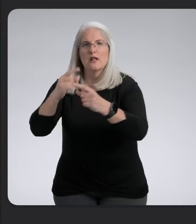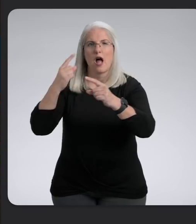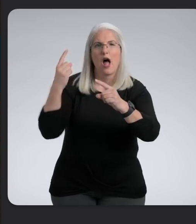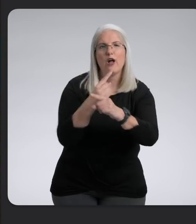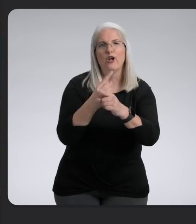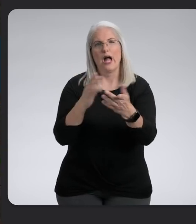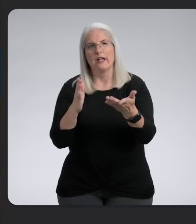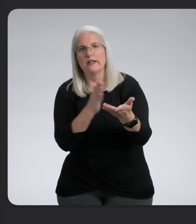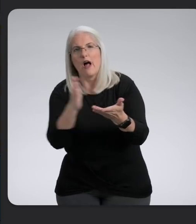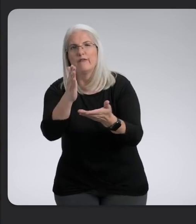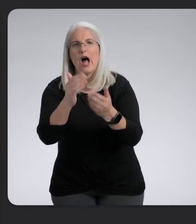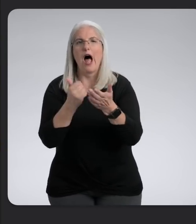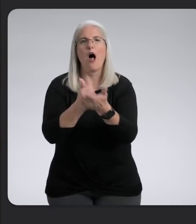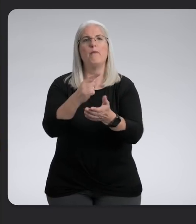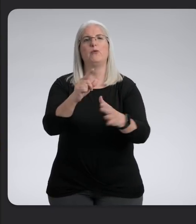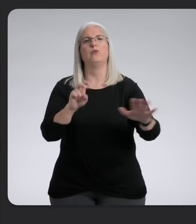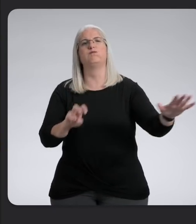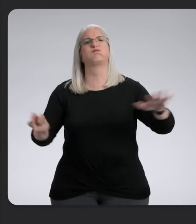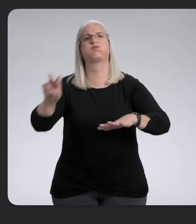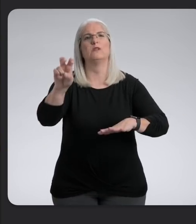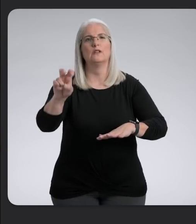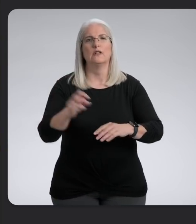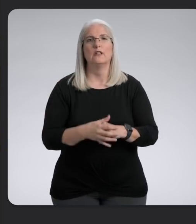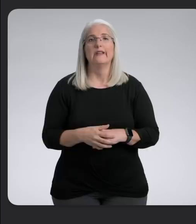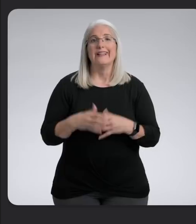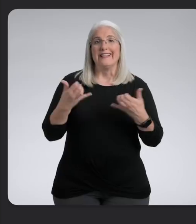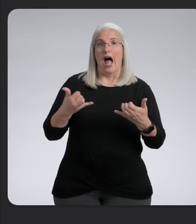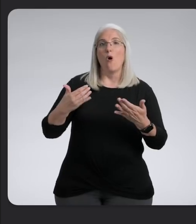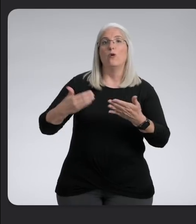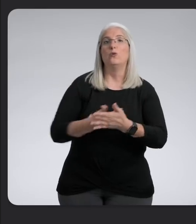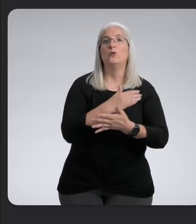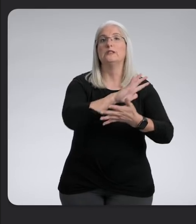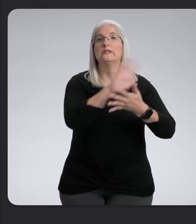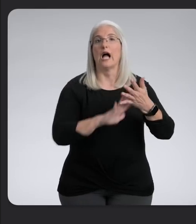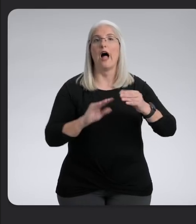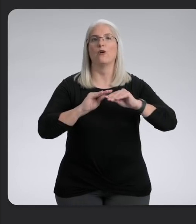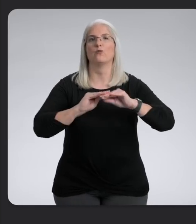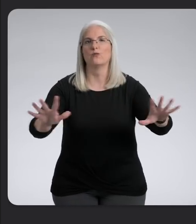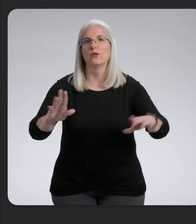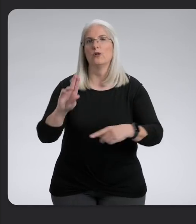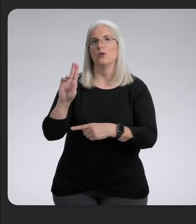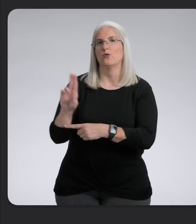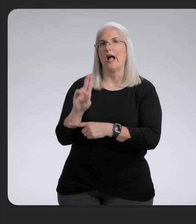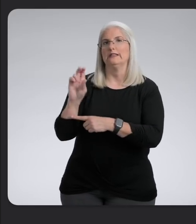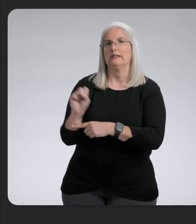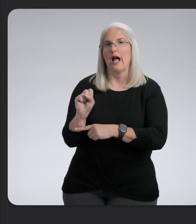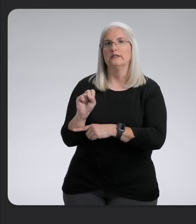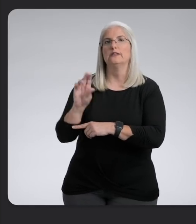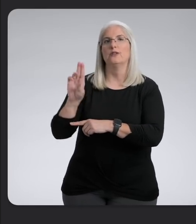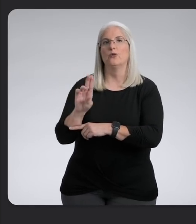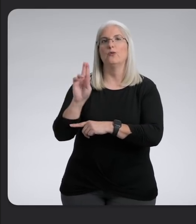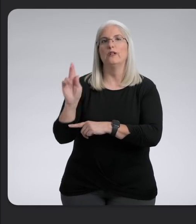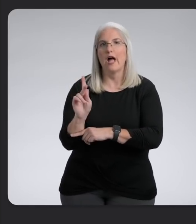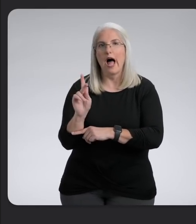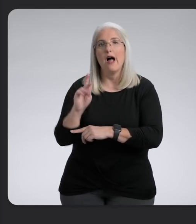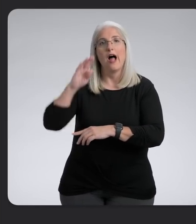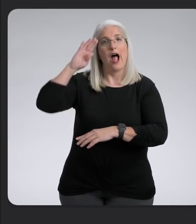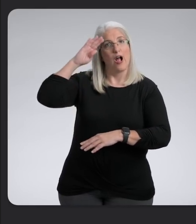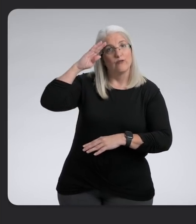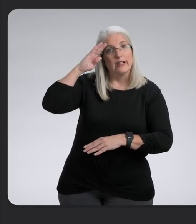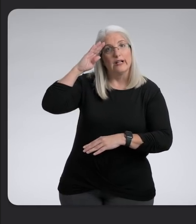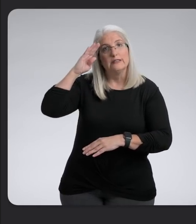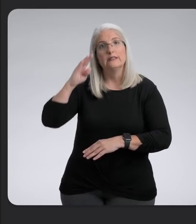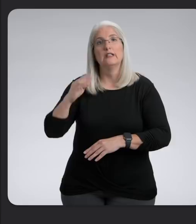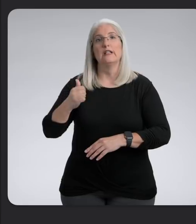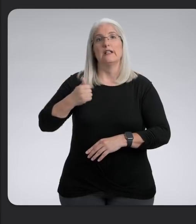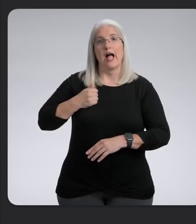around. Built from the ground up, we've launched our new map so far in the US, UK, Ireland, and Canada, and